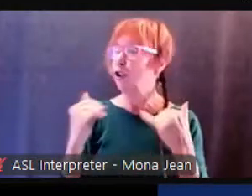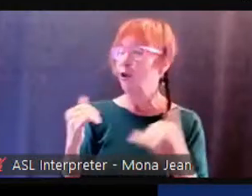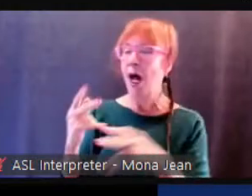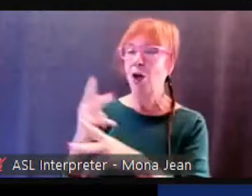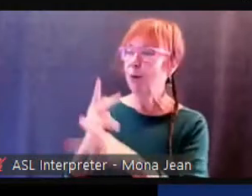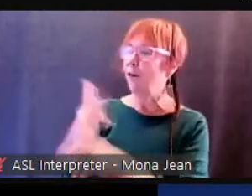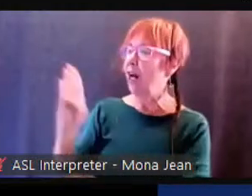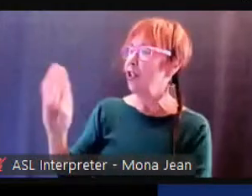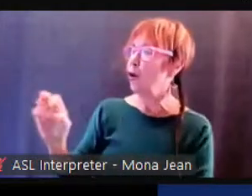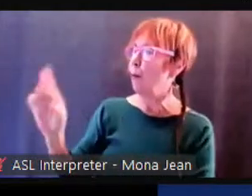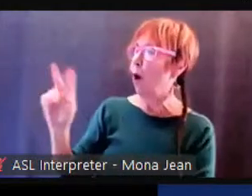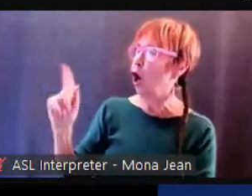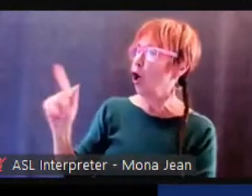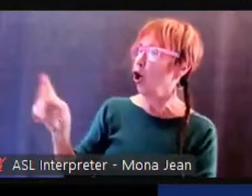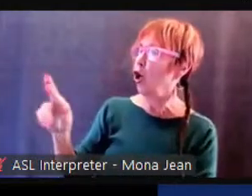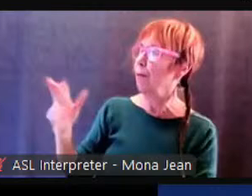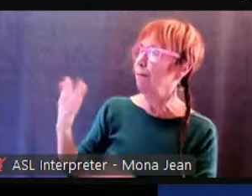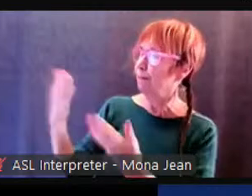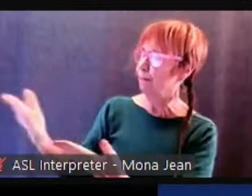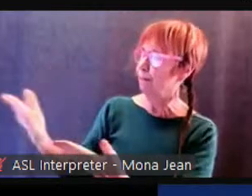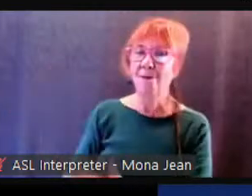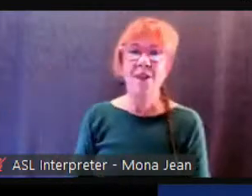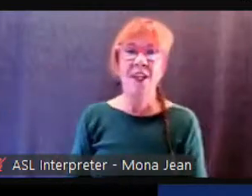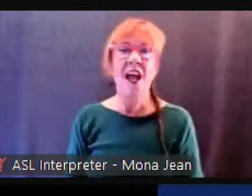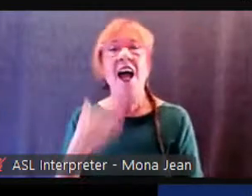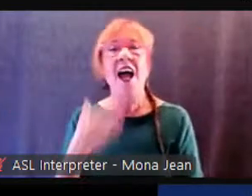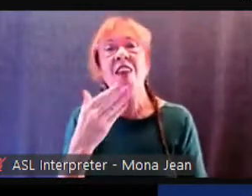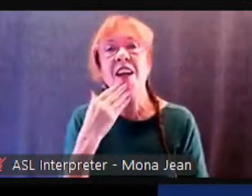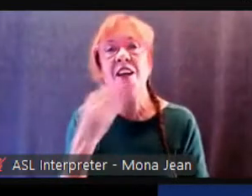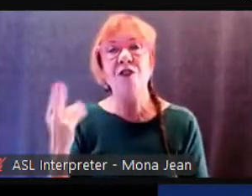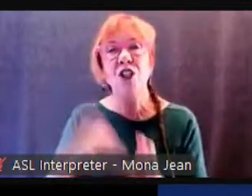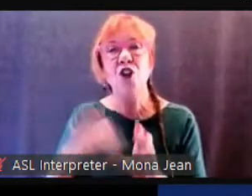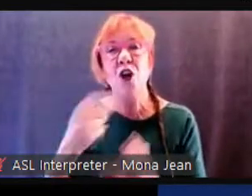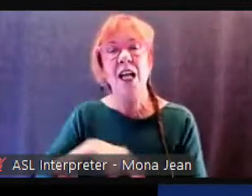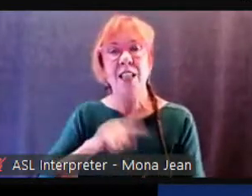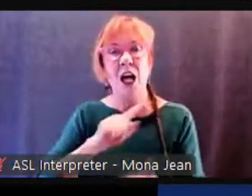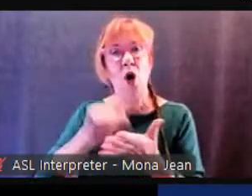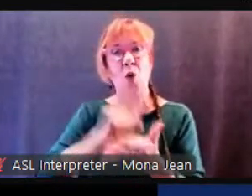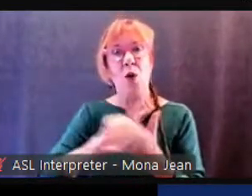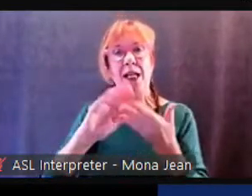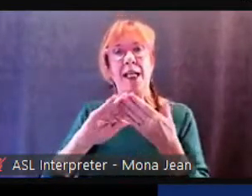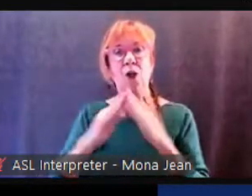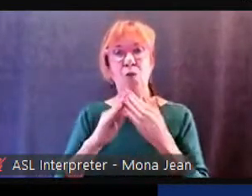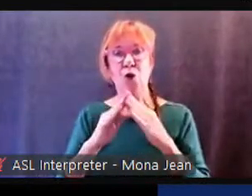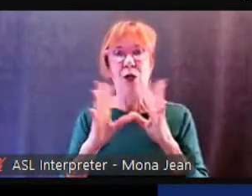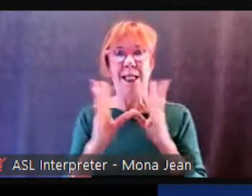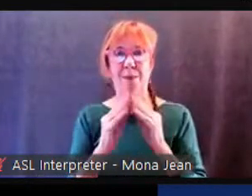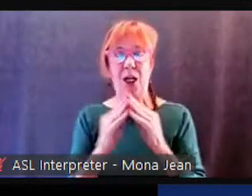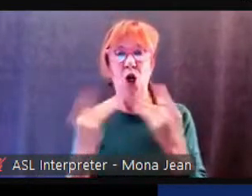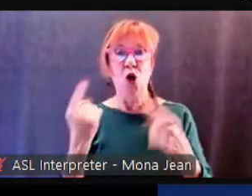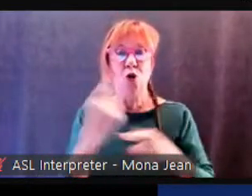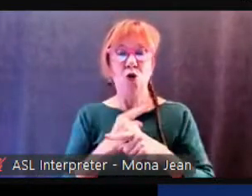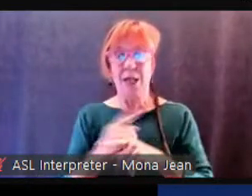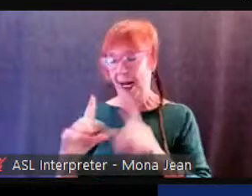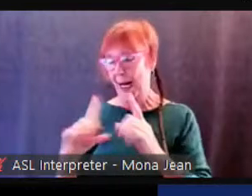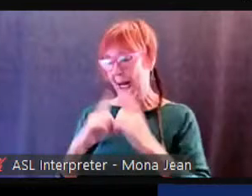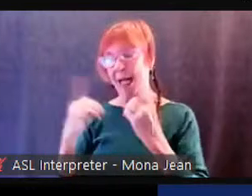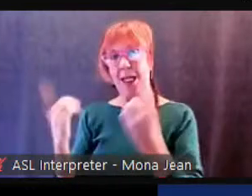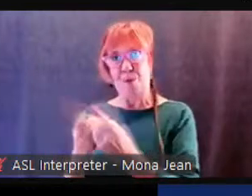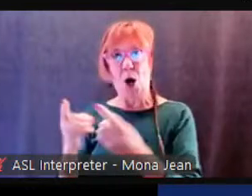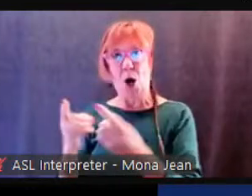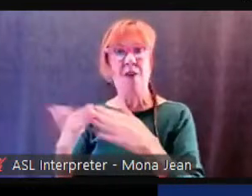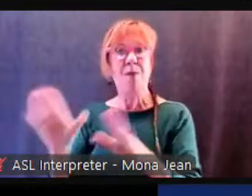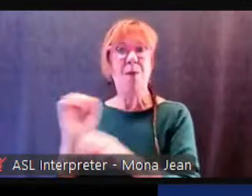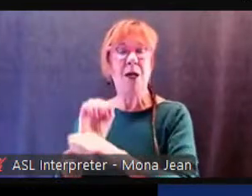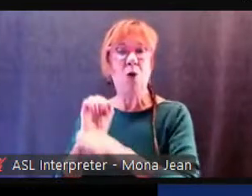floor is yours. Thank you. Thank you for joining us for our weekly community meeting. Today, our Department of Public Works will share the